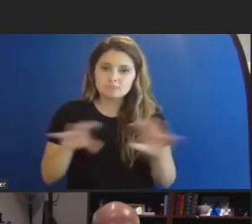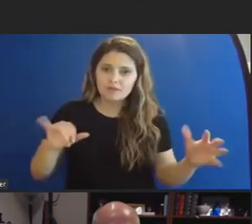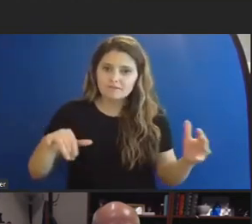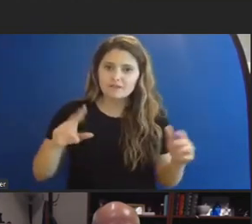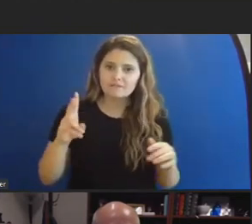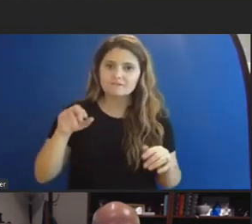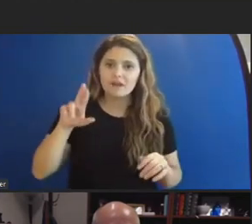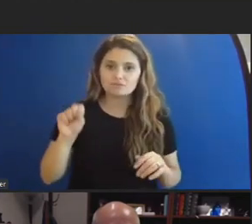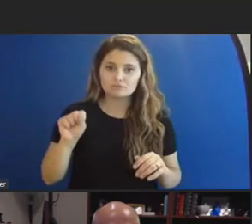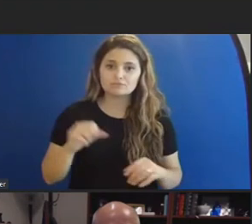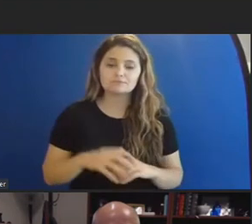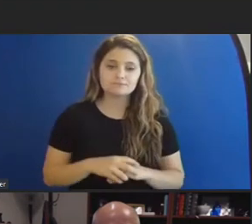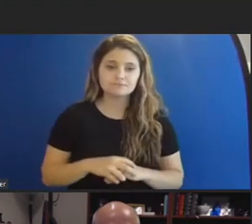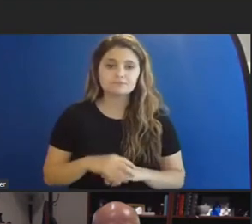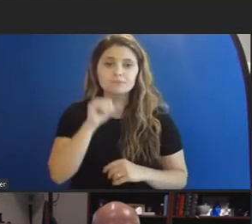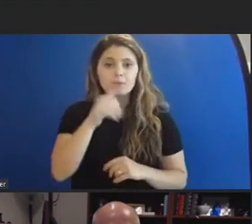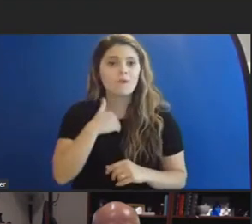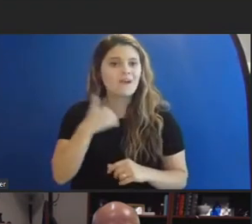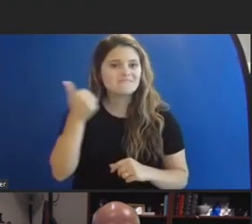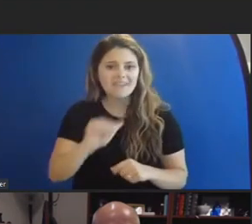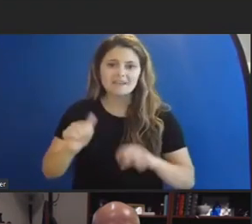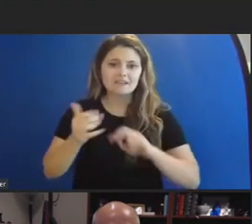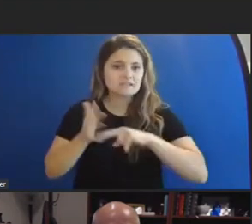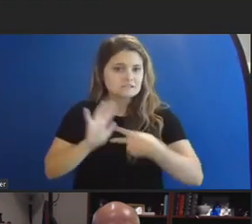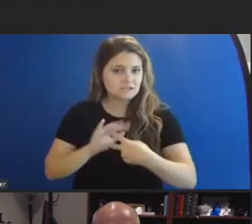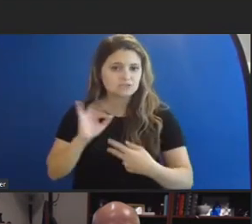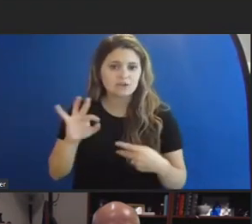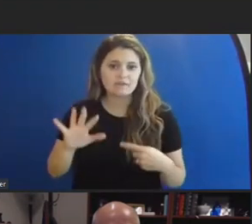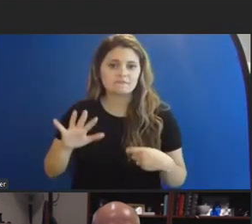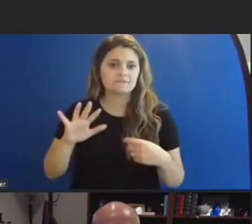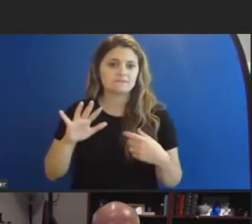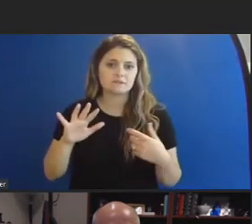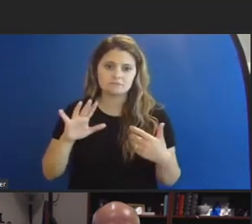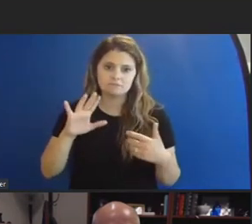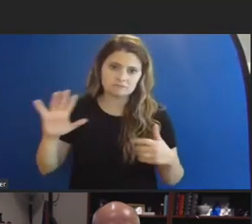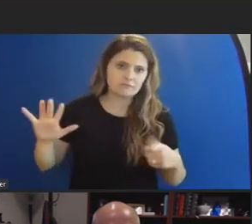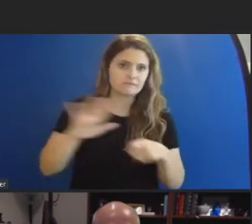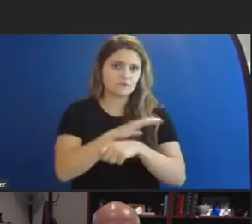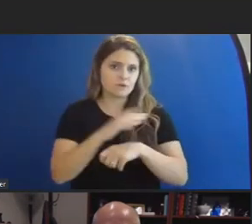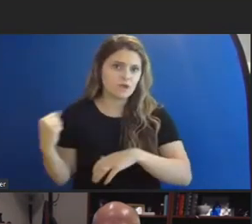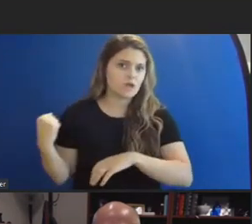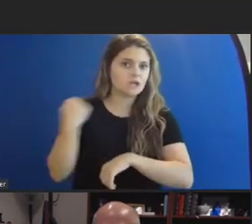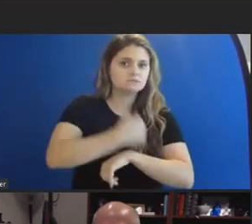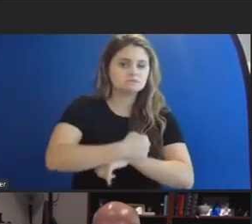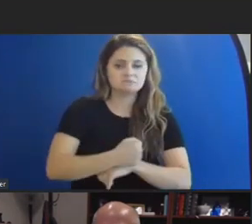So we don't have any intention of full-scale closures.